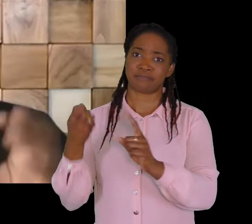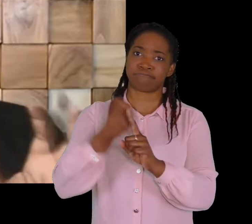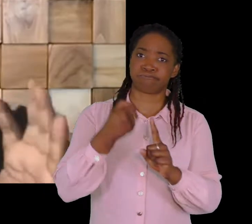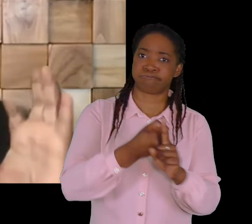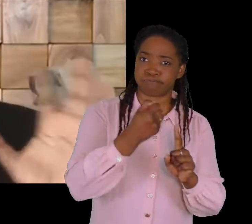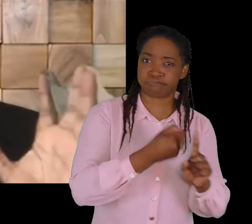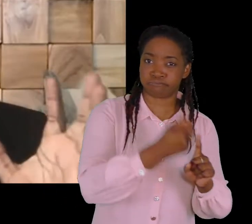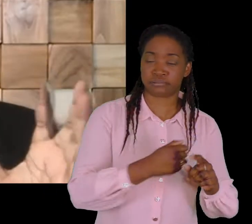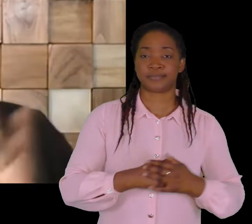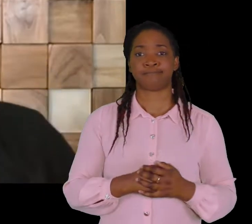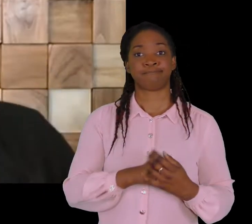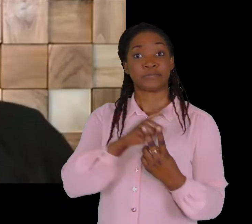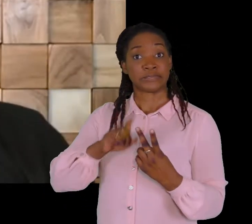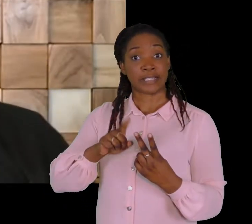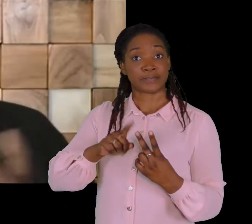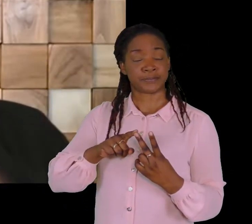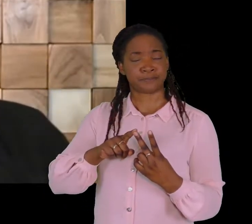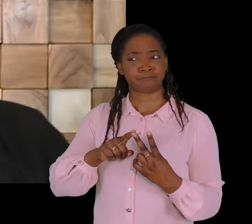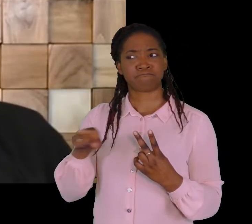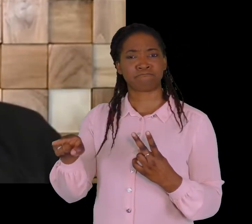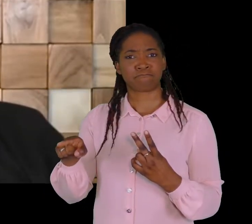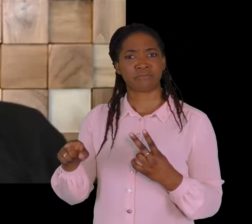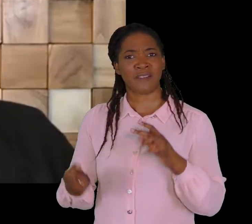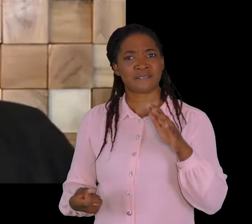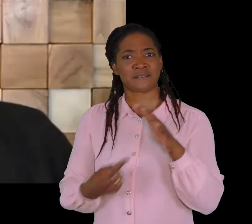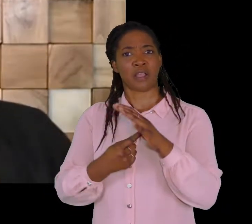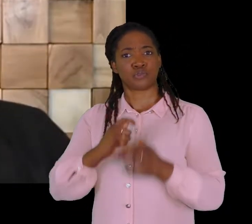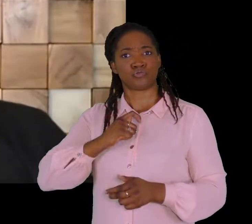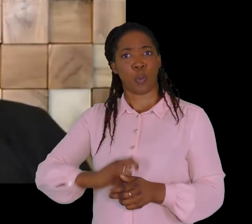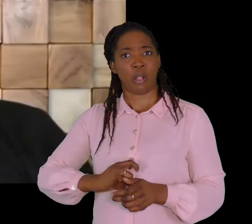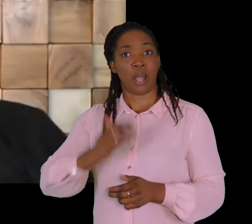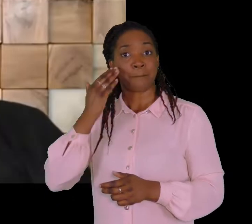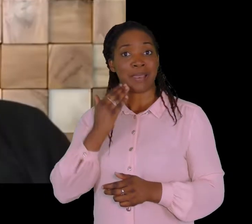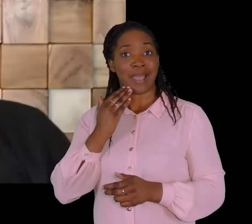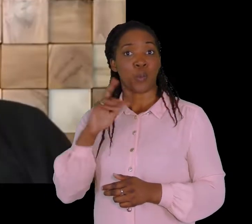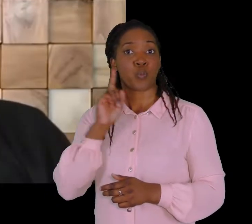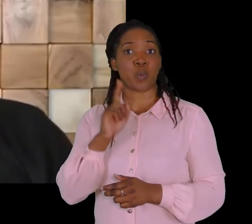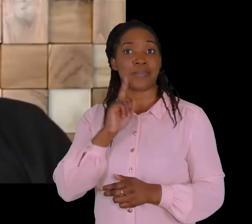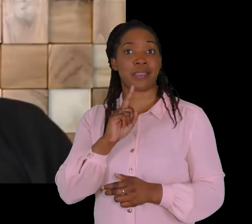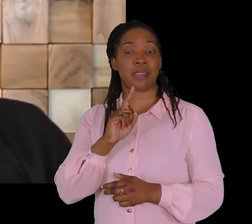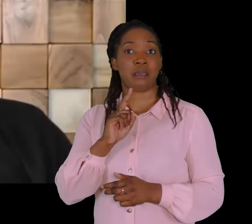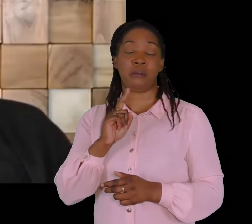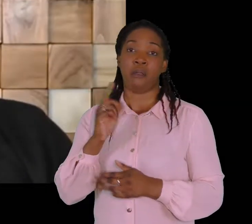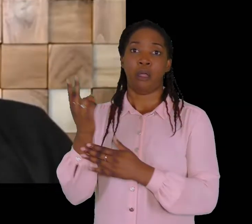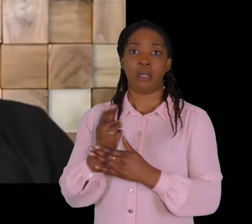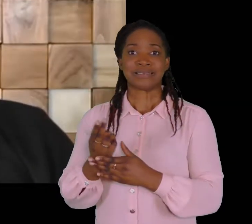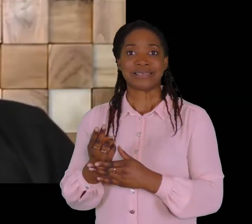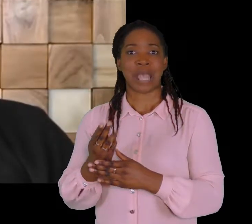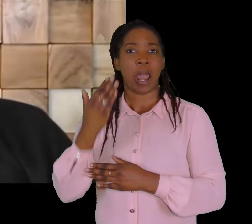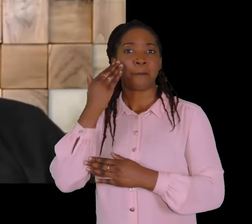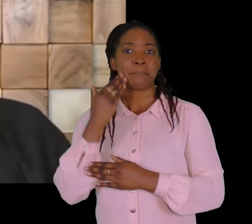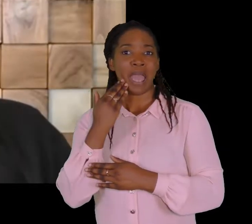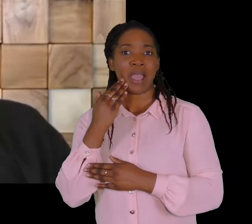that's the first point that I really wanted to emphasize. And the second one is the vital role played by Black women artists and